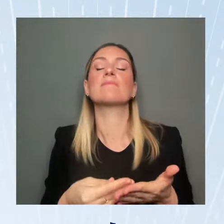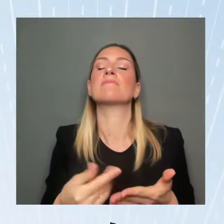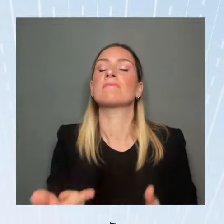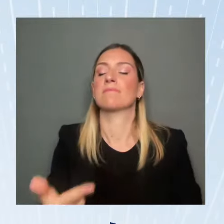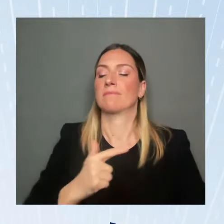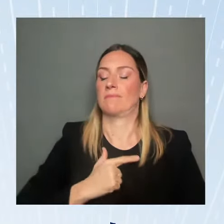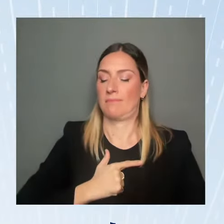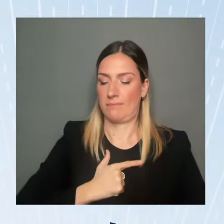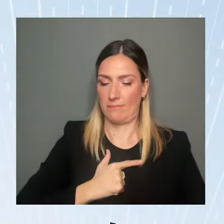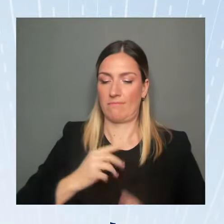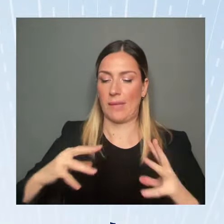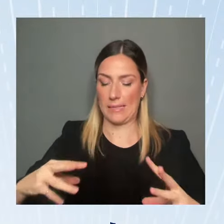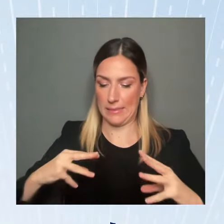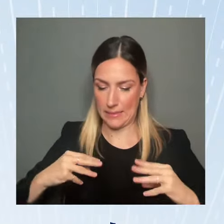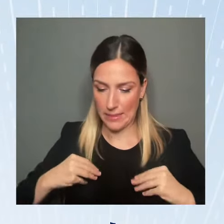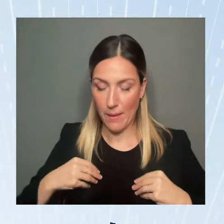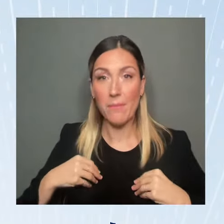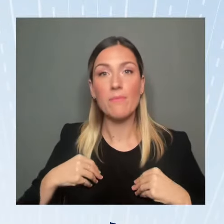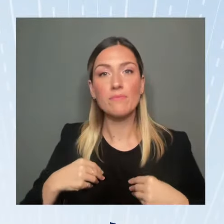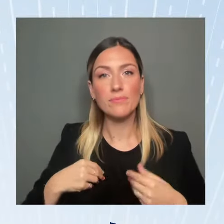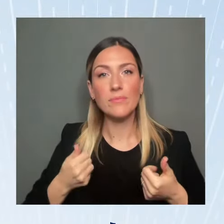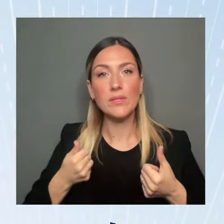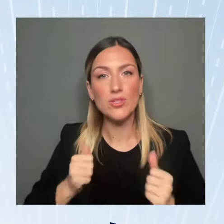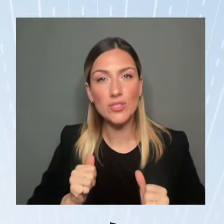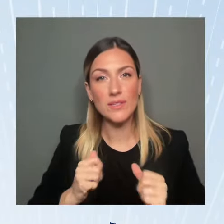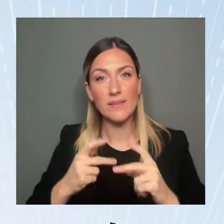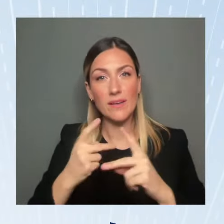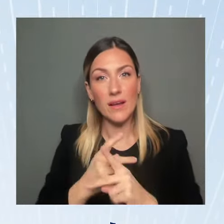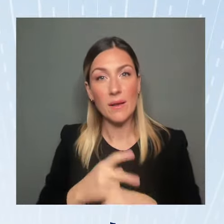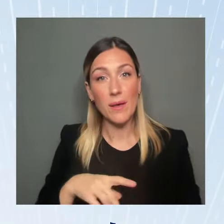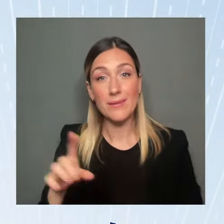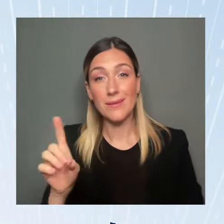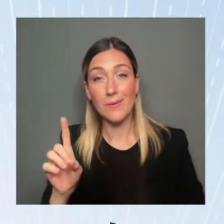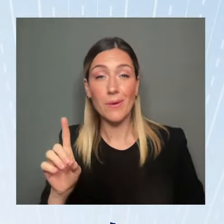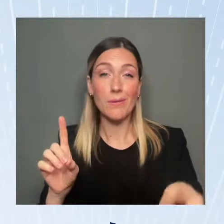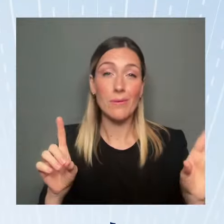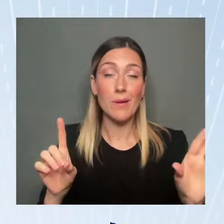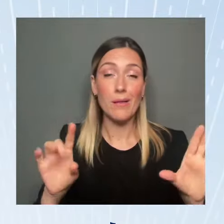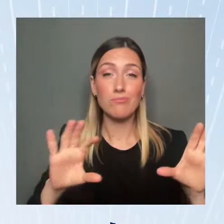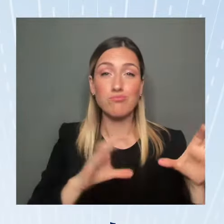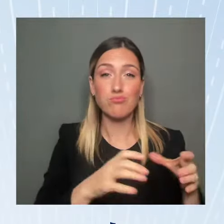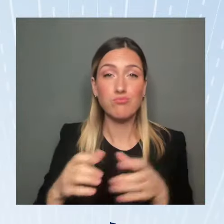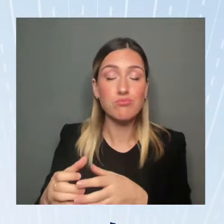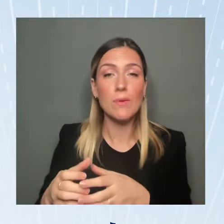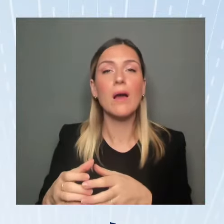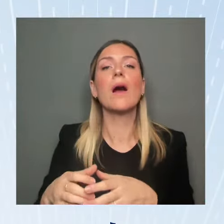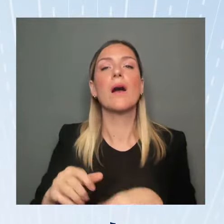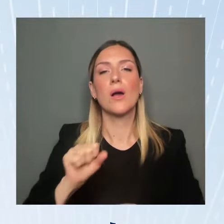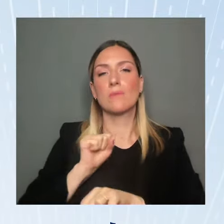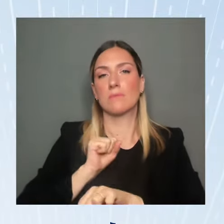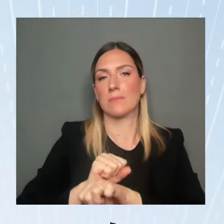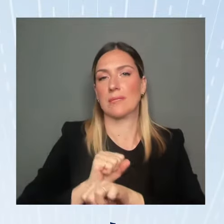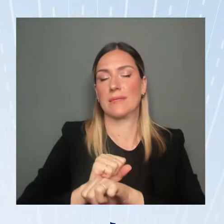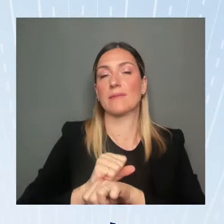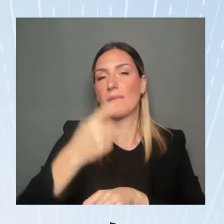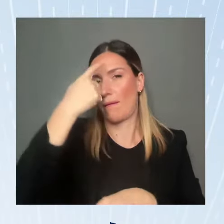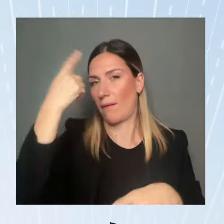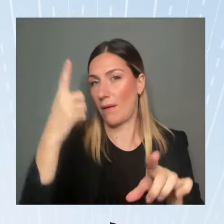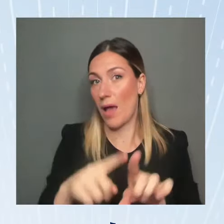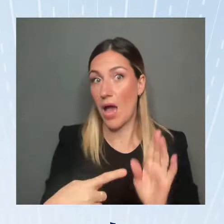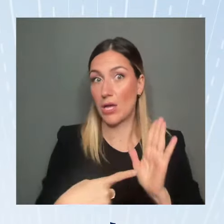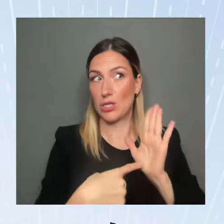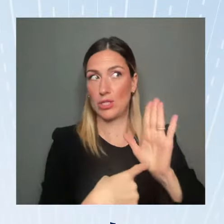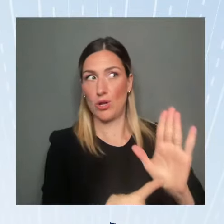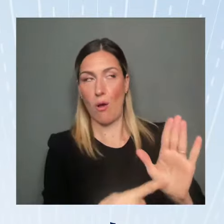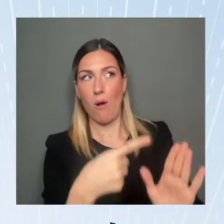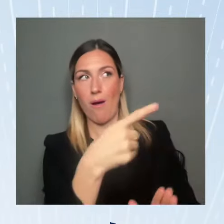idea and worked it into the bipartisan infrastructure deal, but it was really the secretary who took, I showed him the idea, and he ran with it.